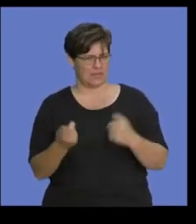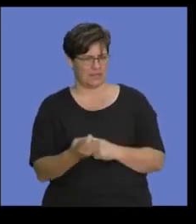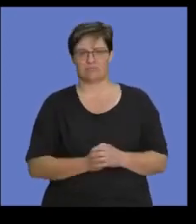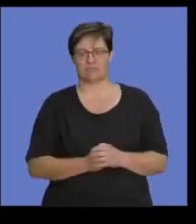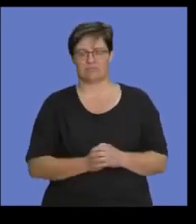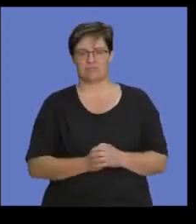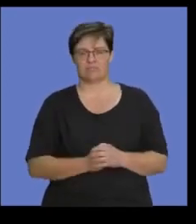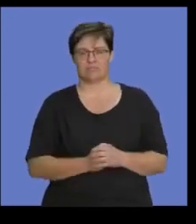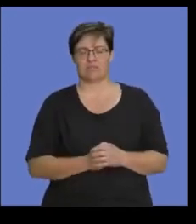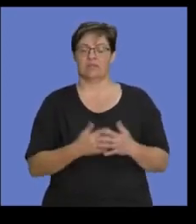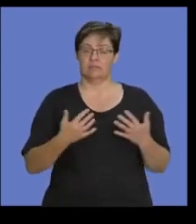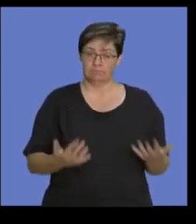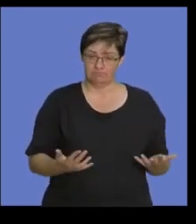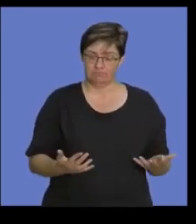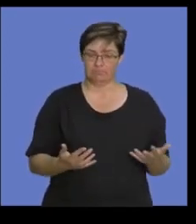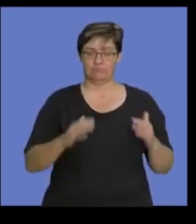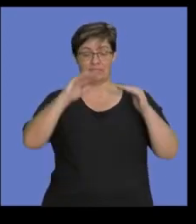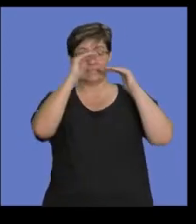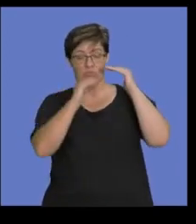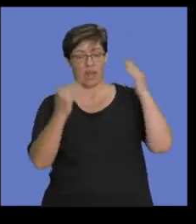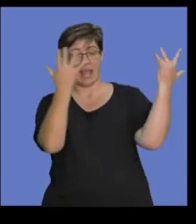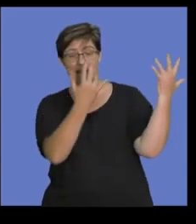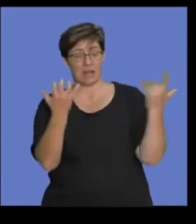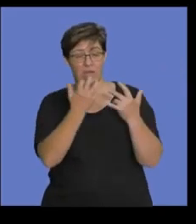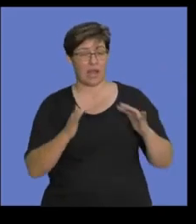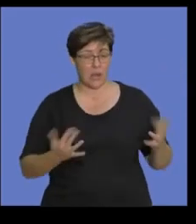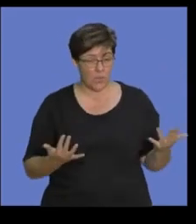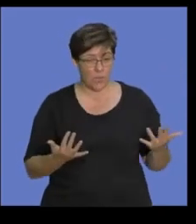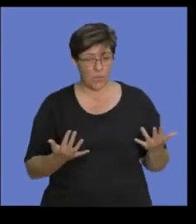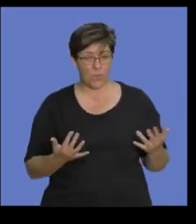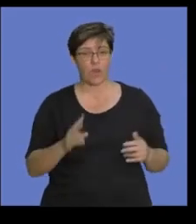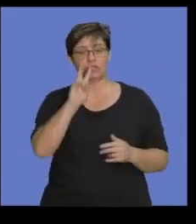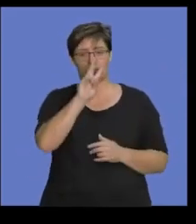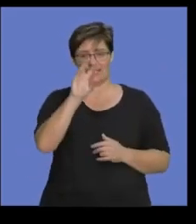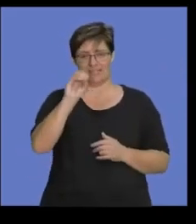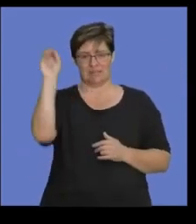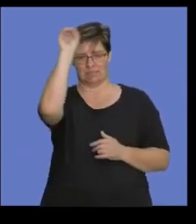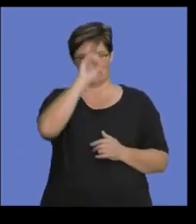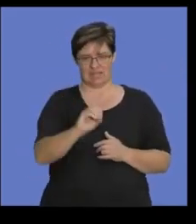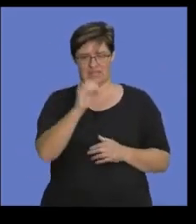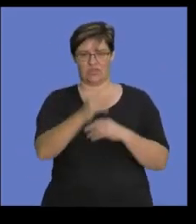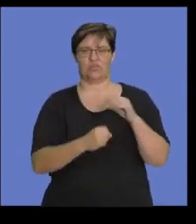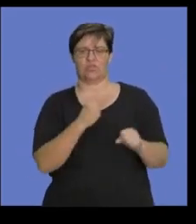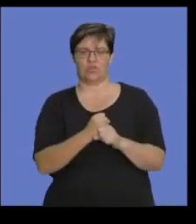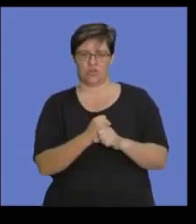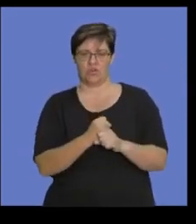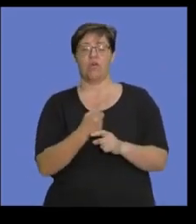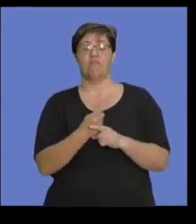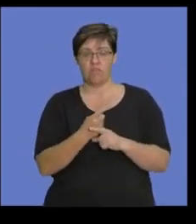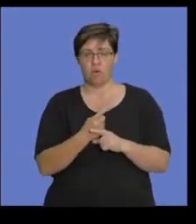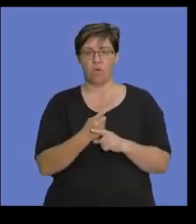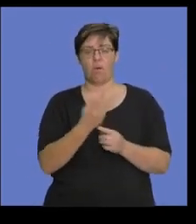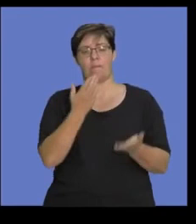months. All right, so depreciation is calculated at 20% per annum on the